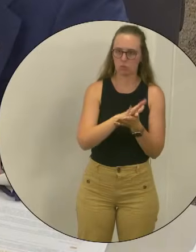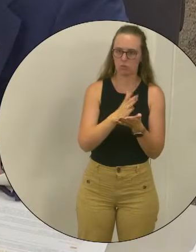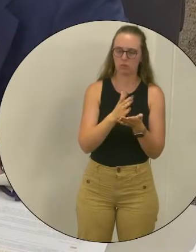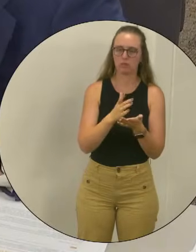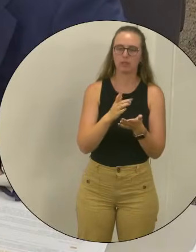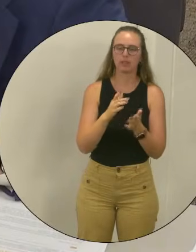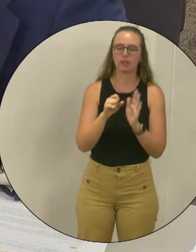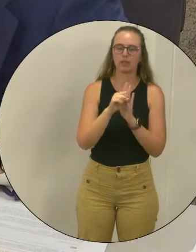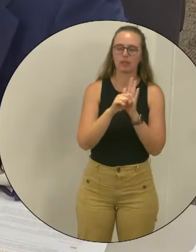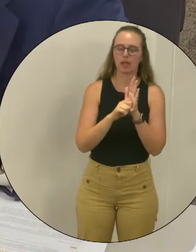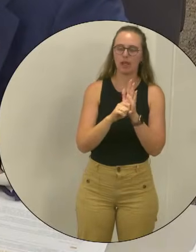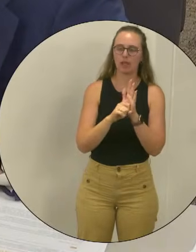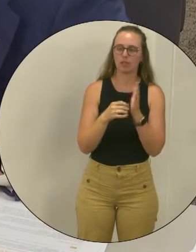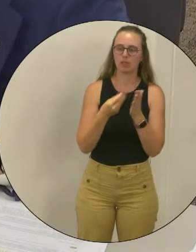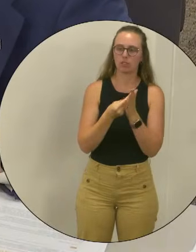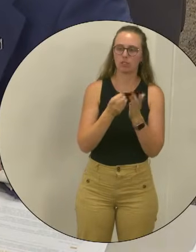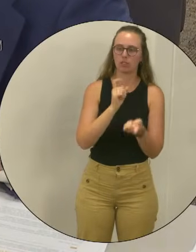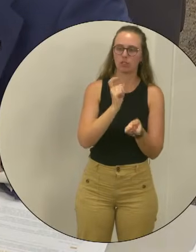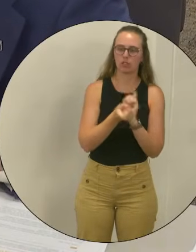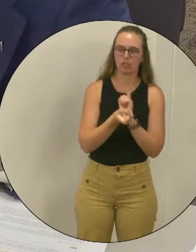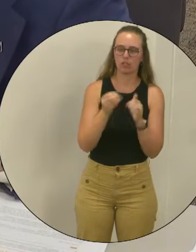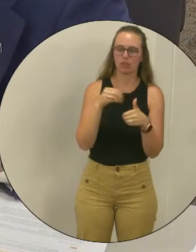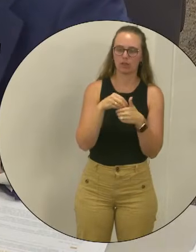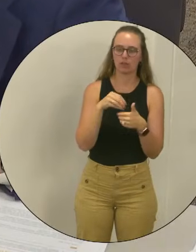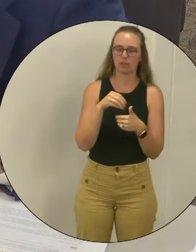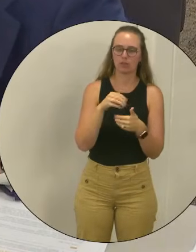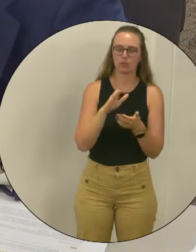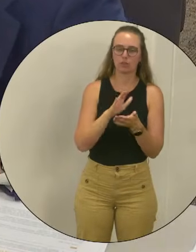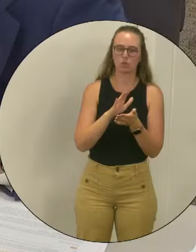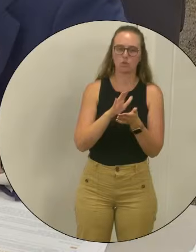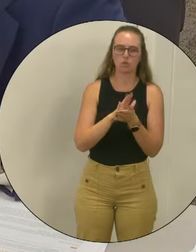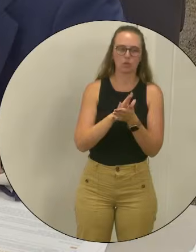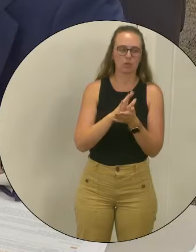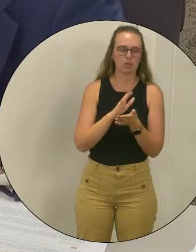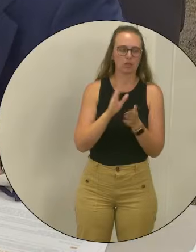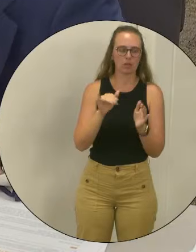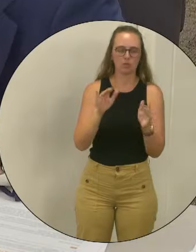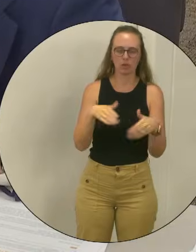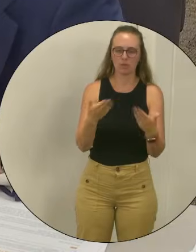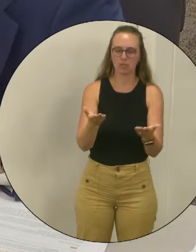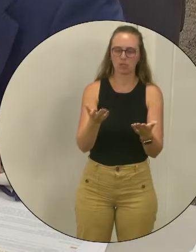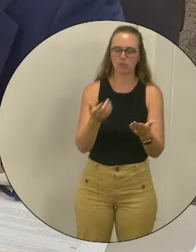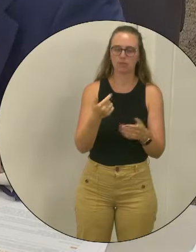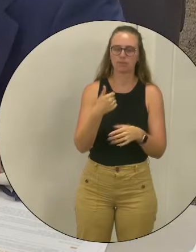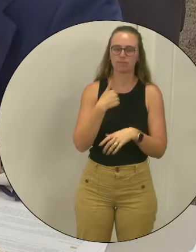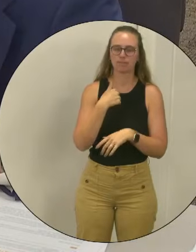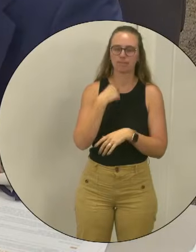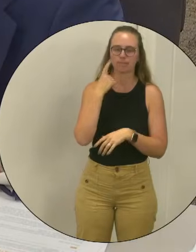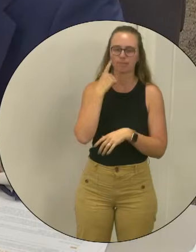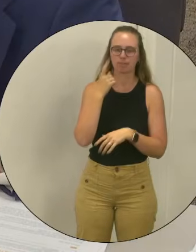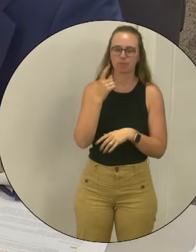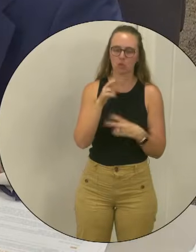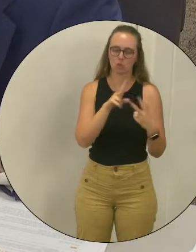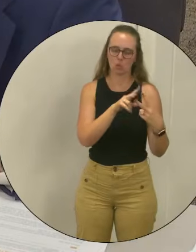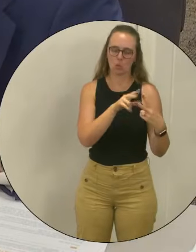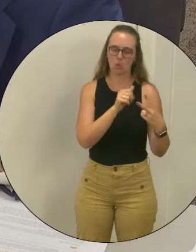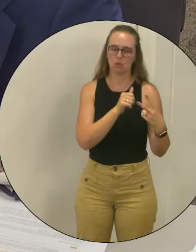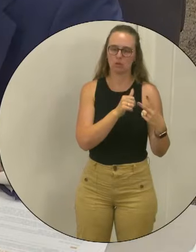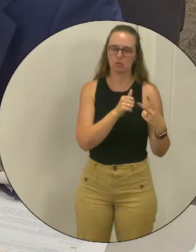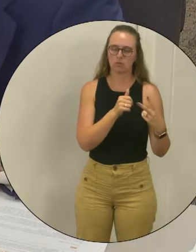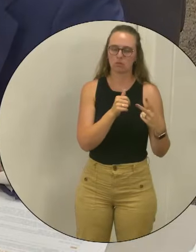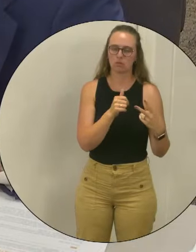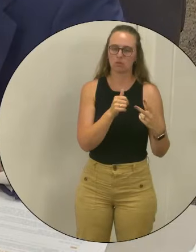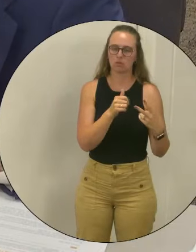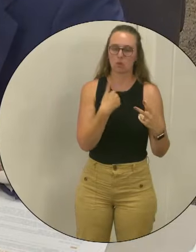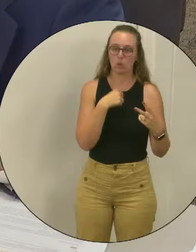budget process updates may be included in the Commission on School Funding's recommendations. And I would say those are probably the 2 that we